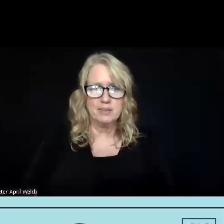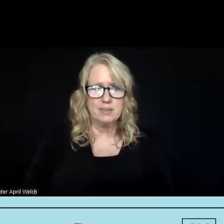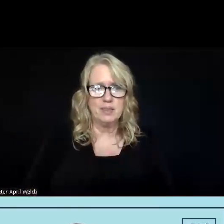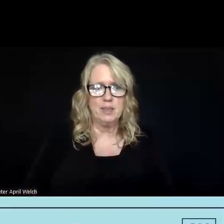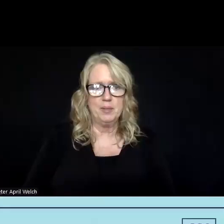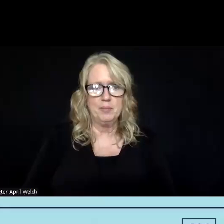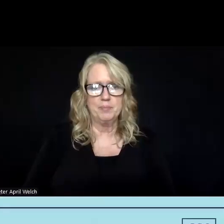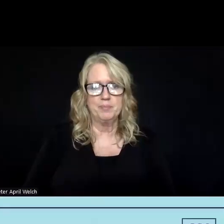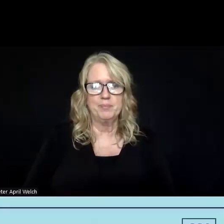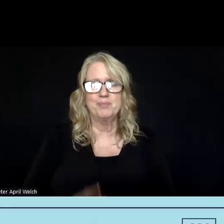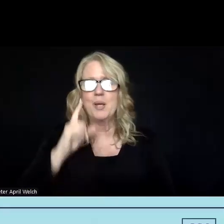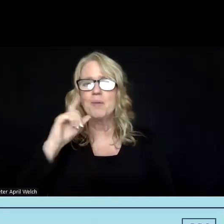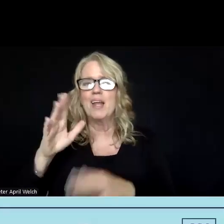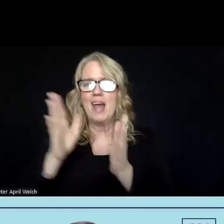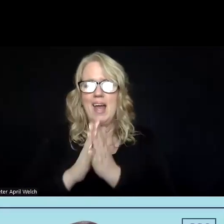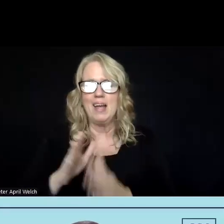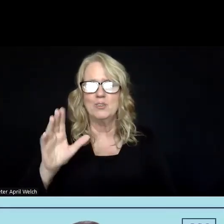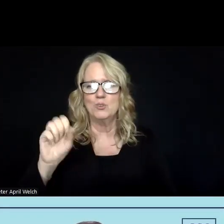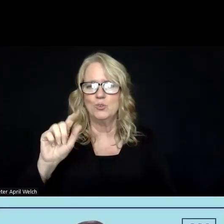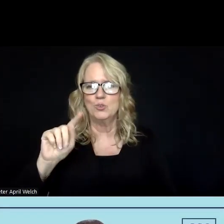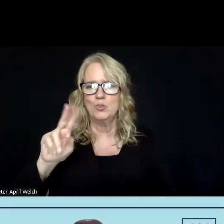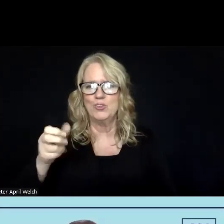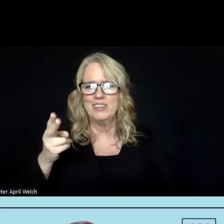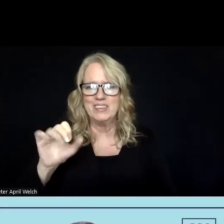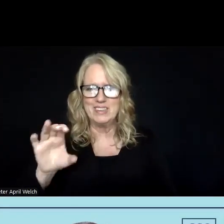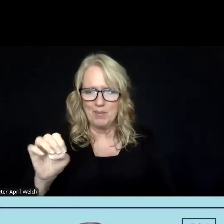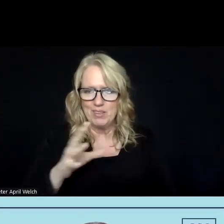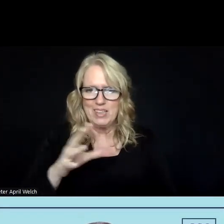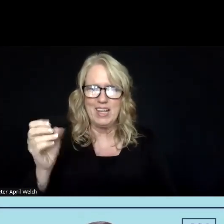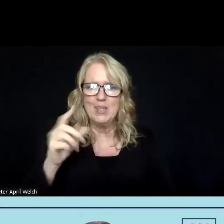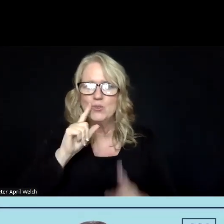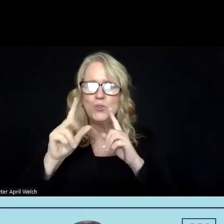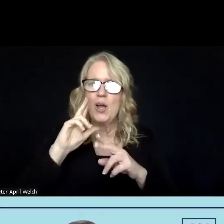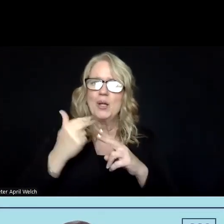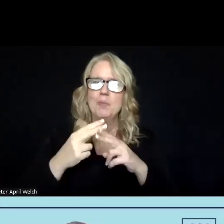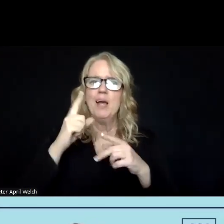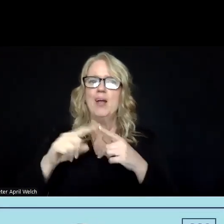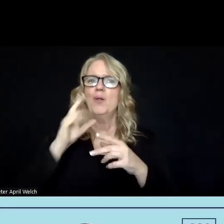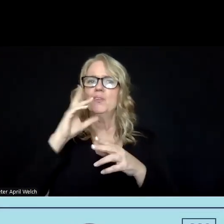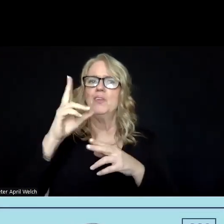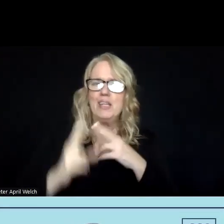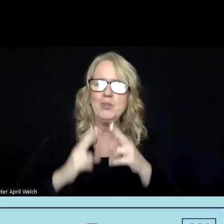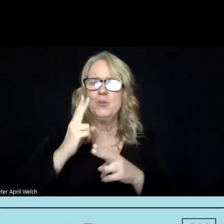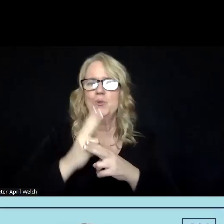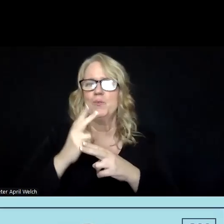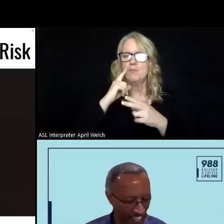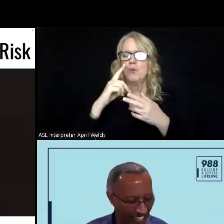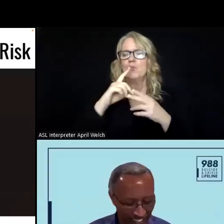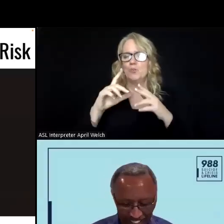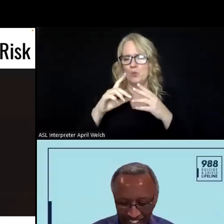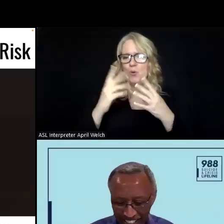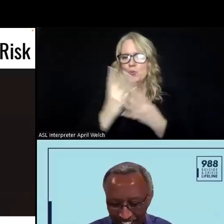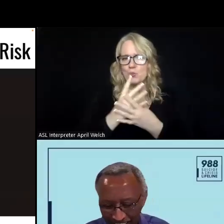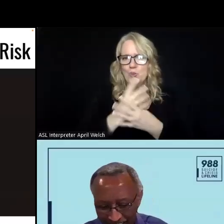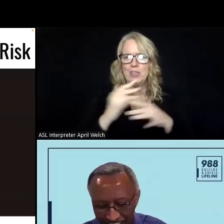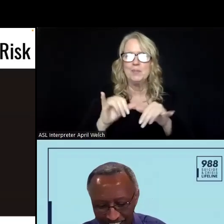segment, I'm going to call on Stephanie to come forward and talk about this universal screening measure risk. Go ahead.